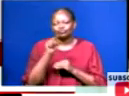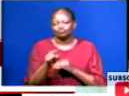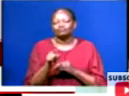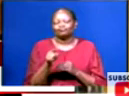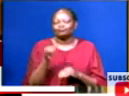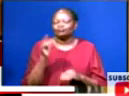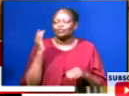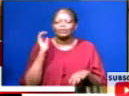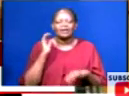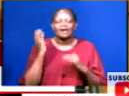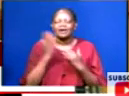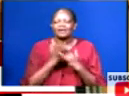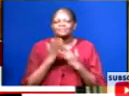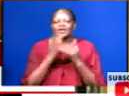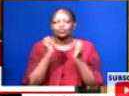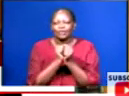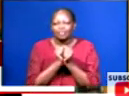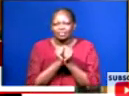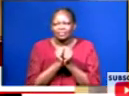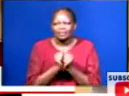with.